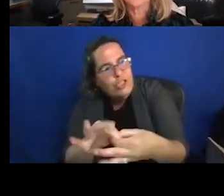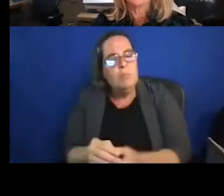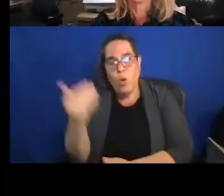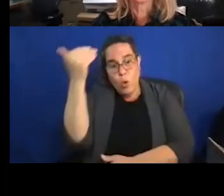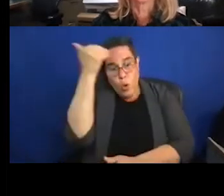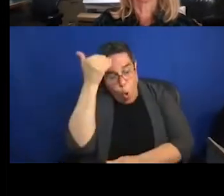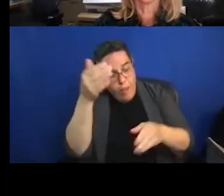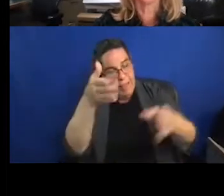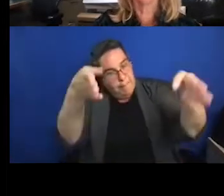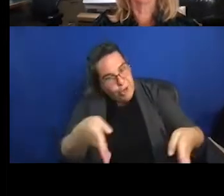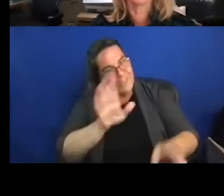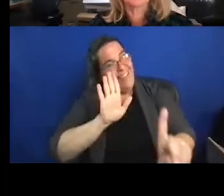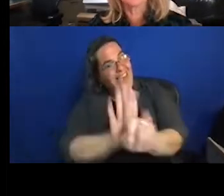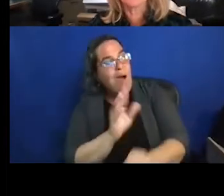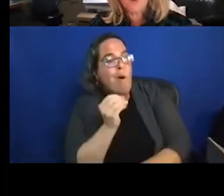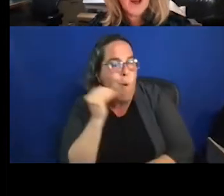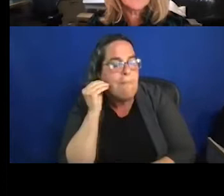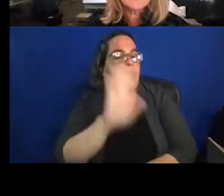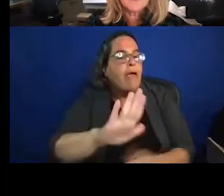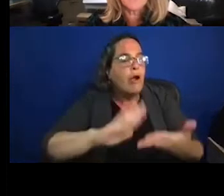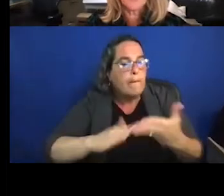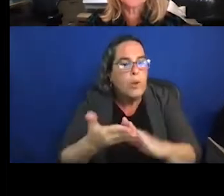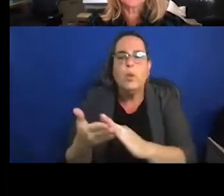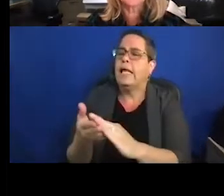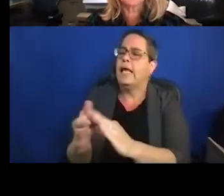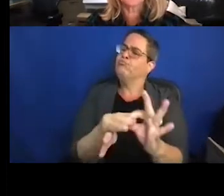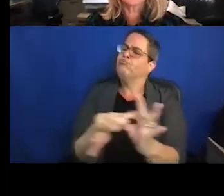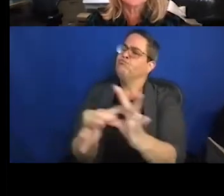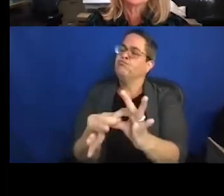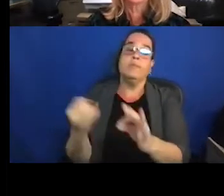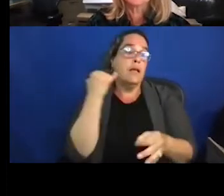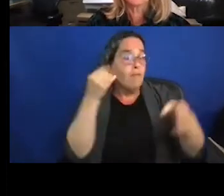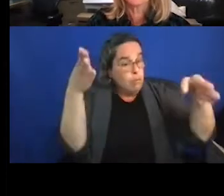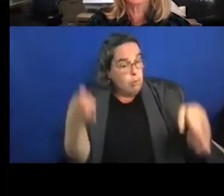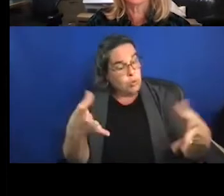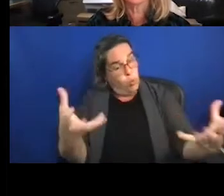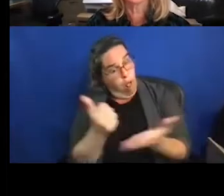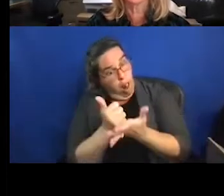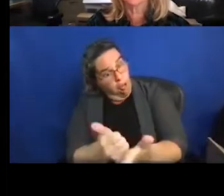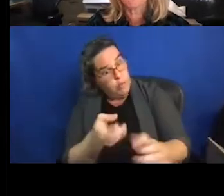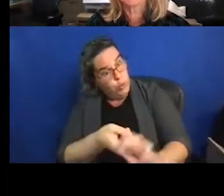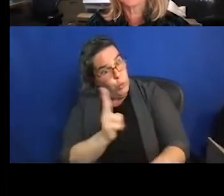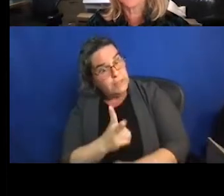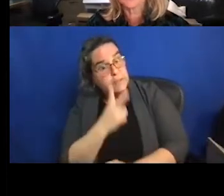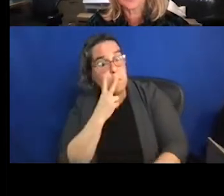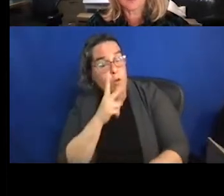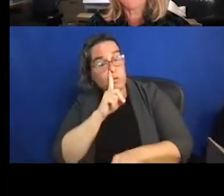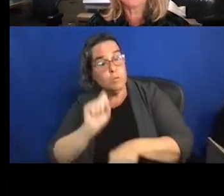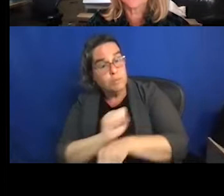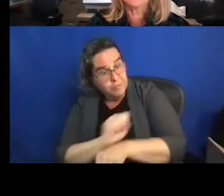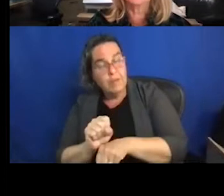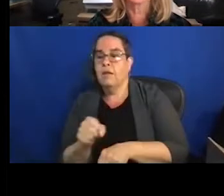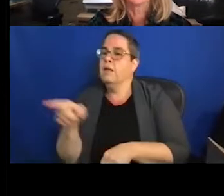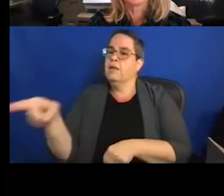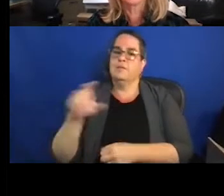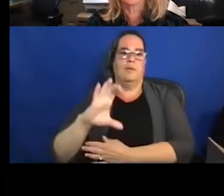designed, and a lot of them even led by Dr. Cather. So like I said, the CHWs emphasize building trusting relationships and really